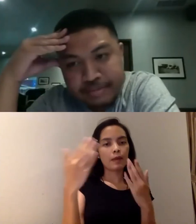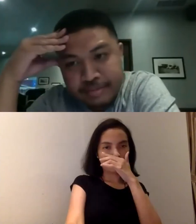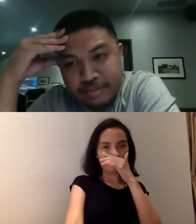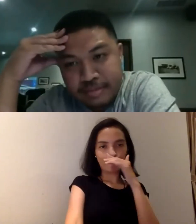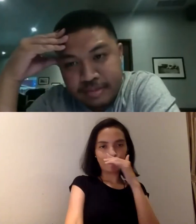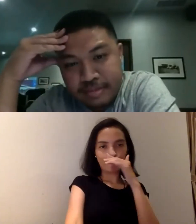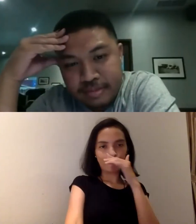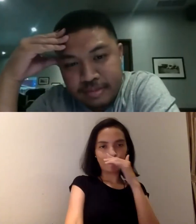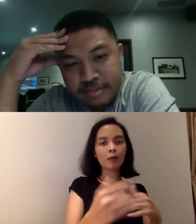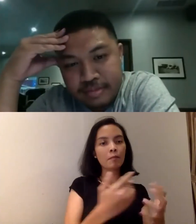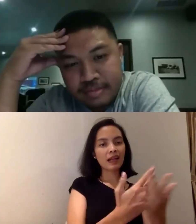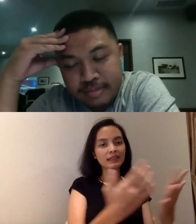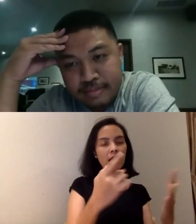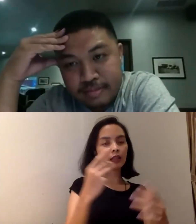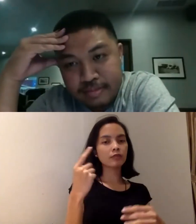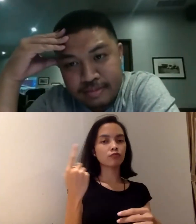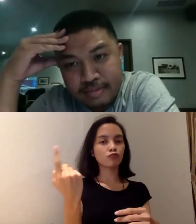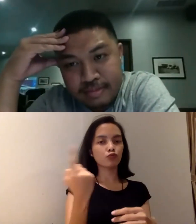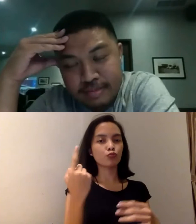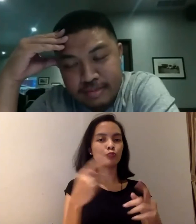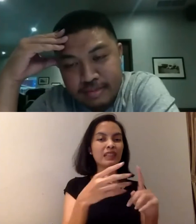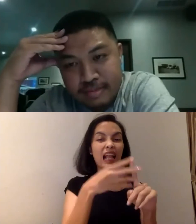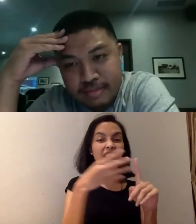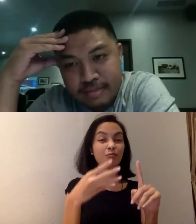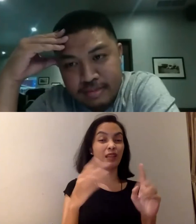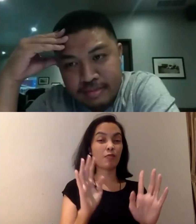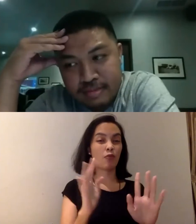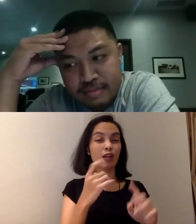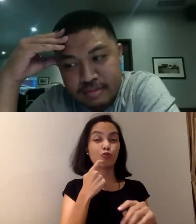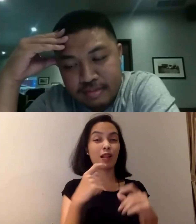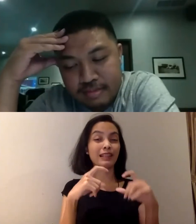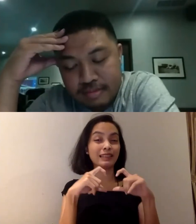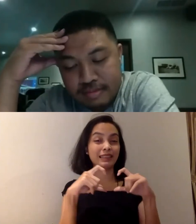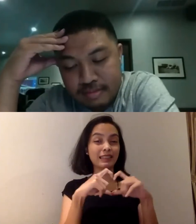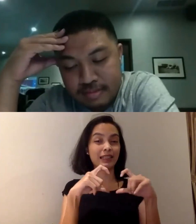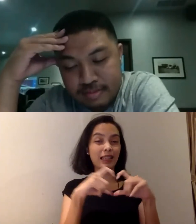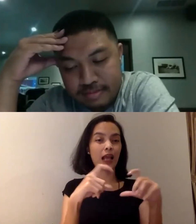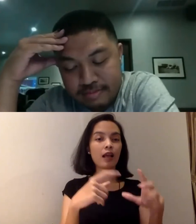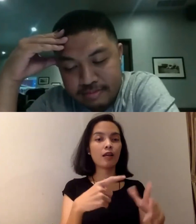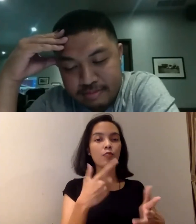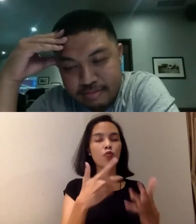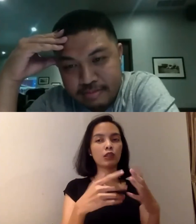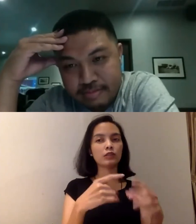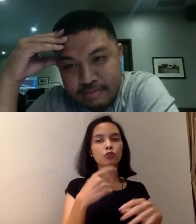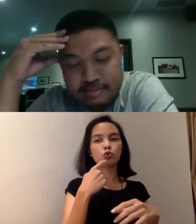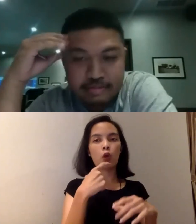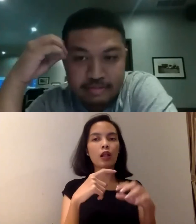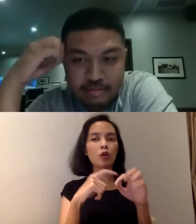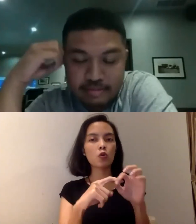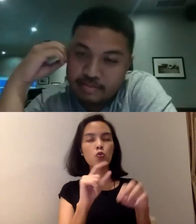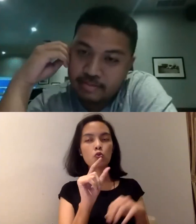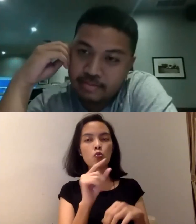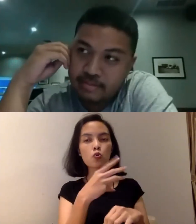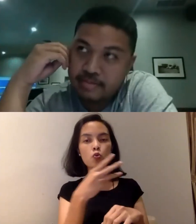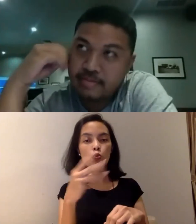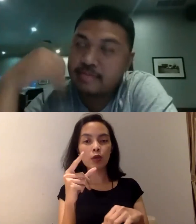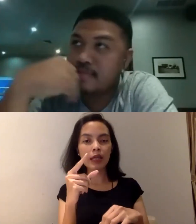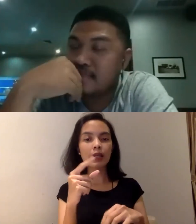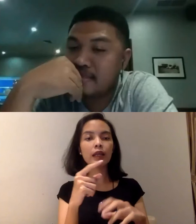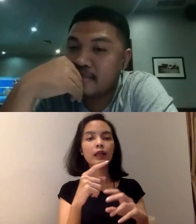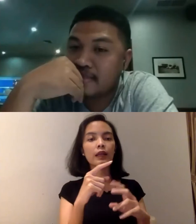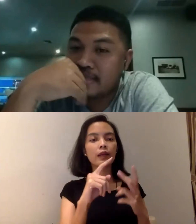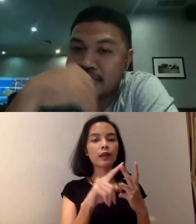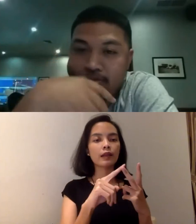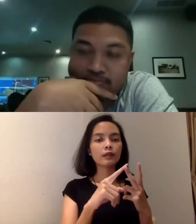cisgender heteronormative love with the queer love, and also what's happening with the gender